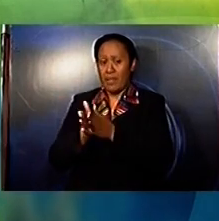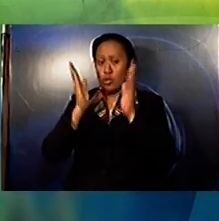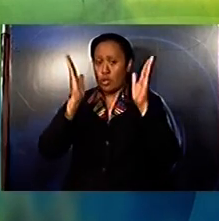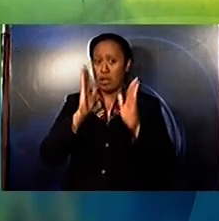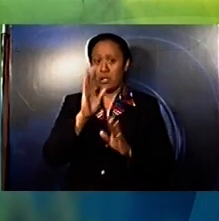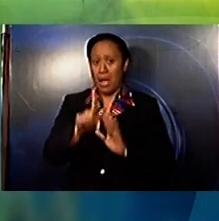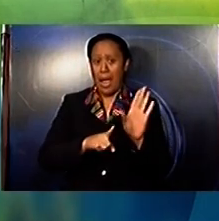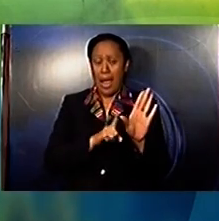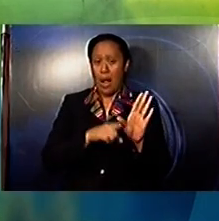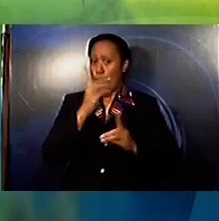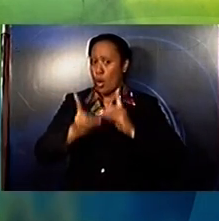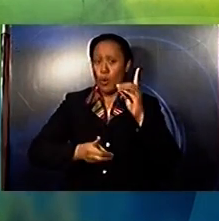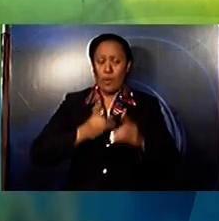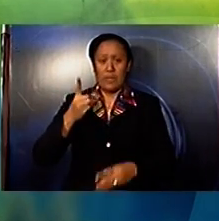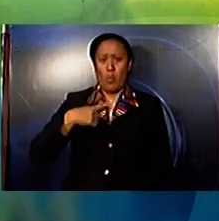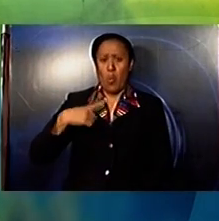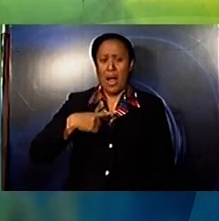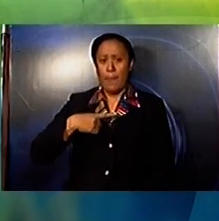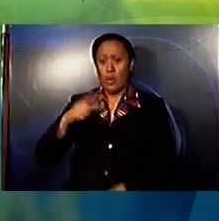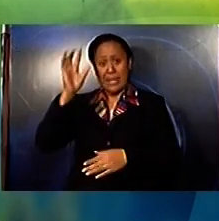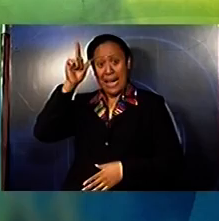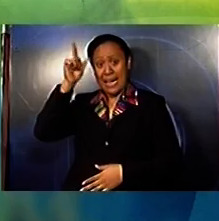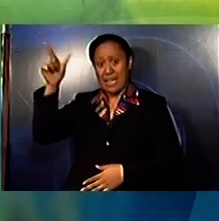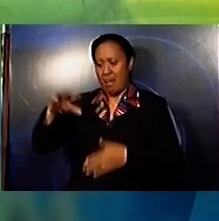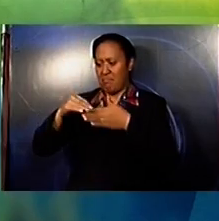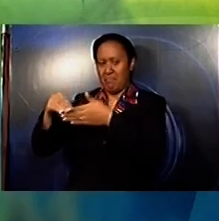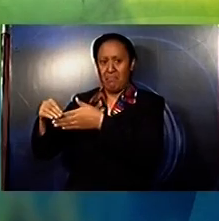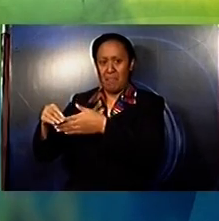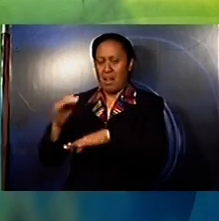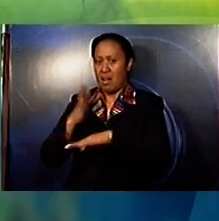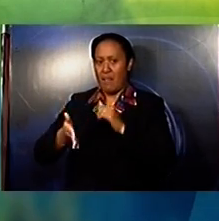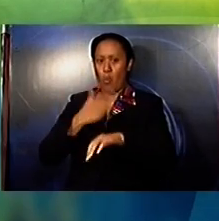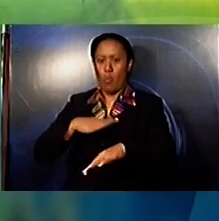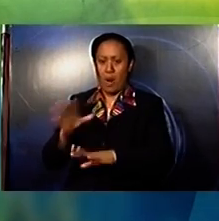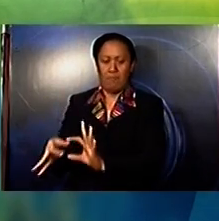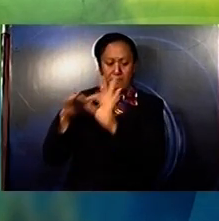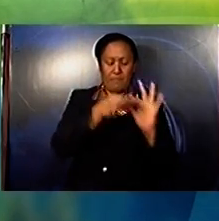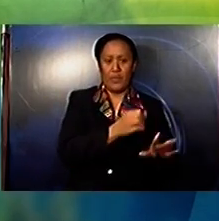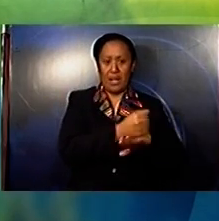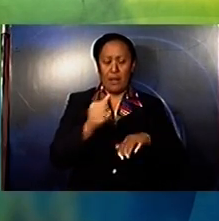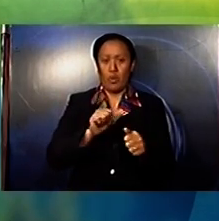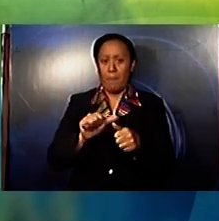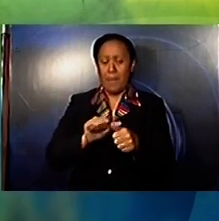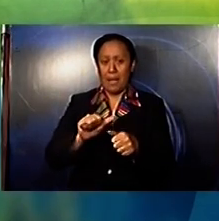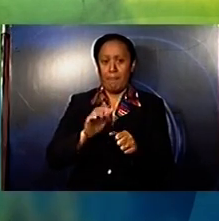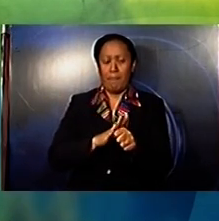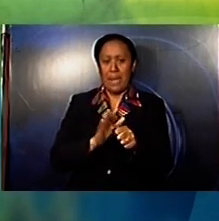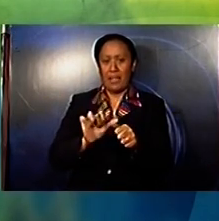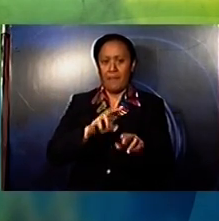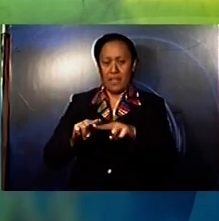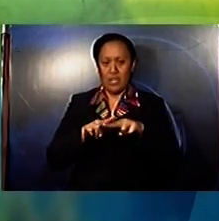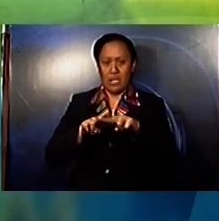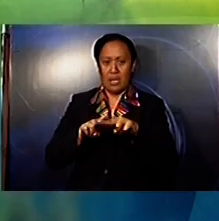the Methodist Church annual conference is due to their leaders not wanting to work with government to create a better Fiji free